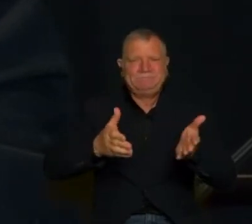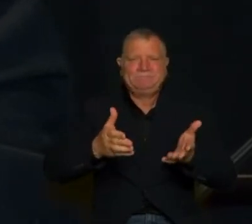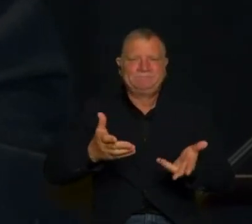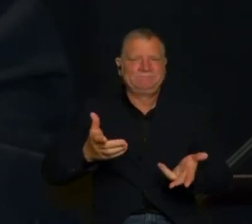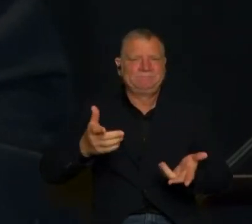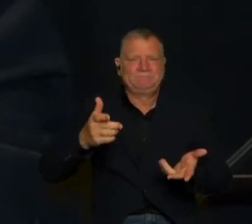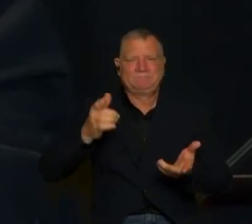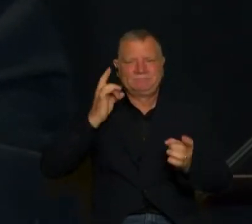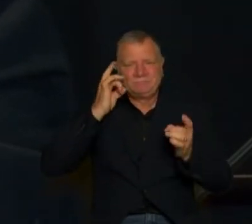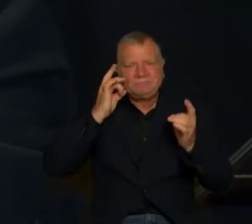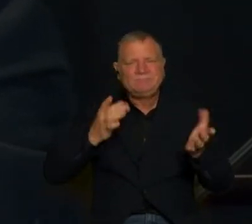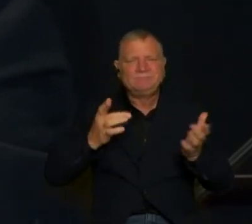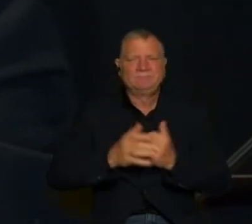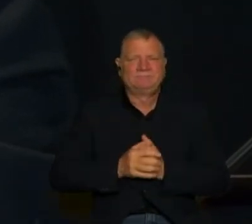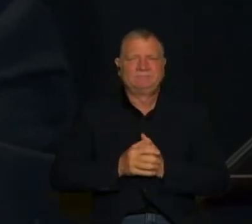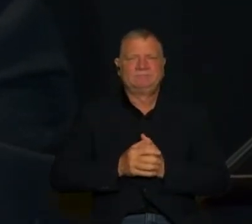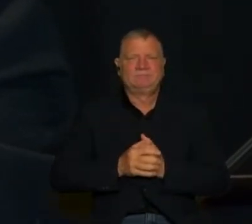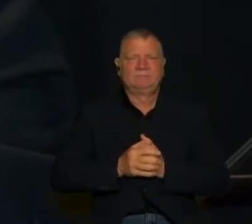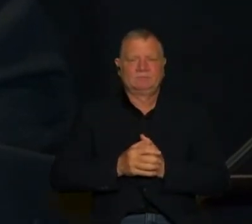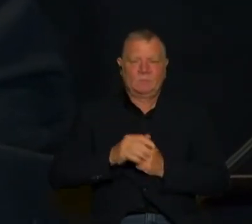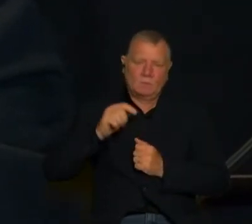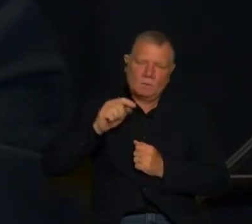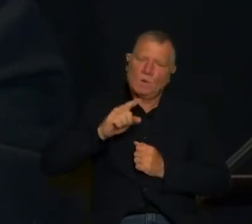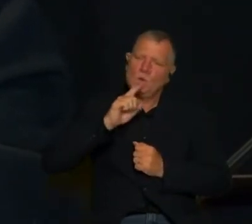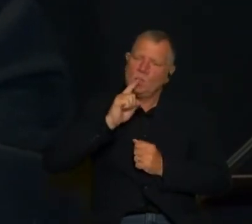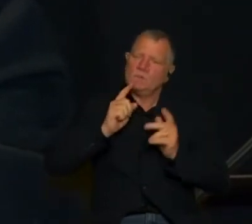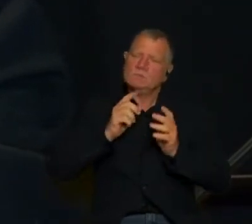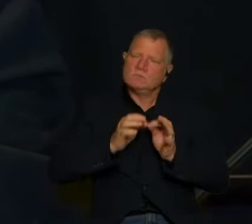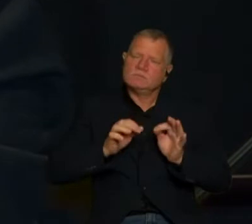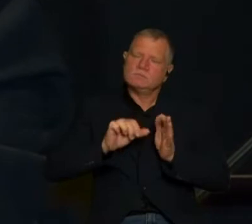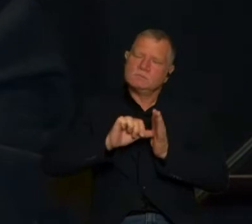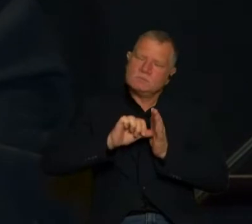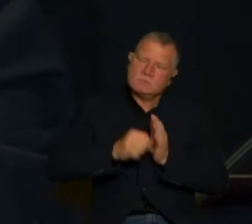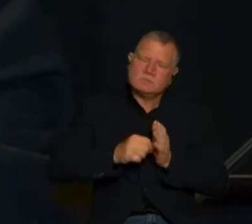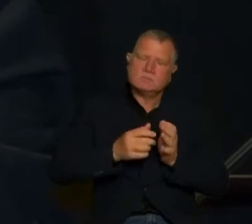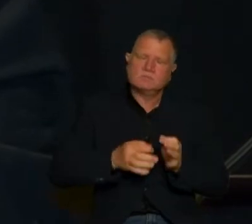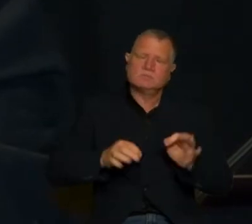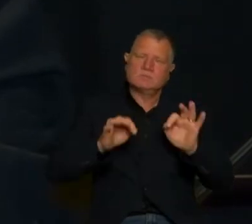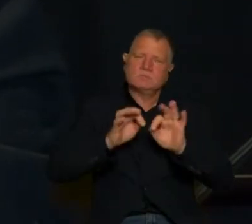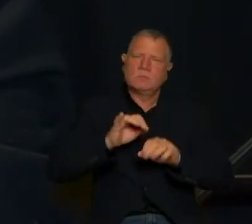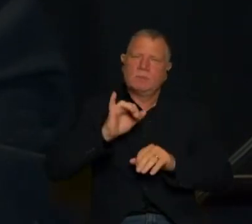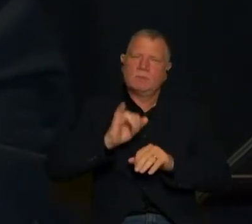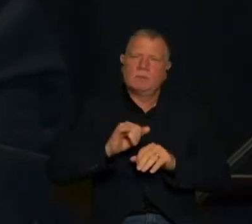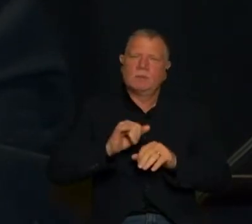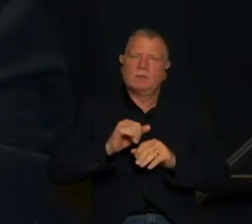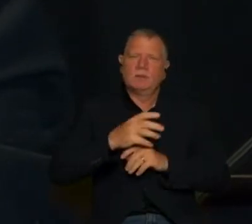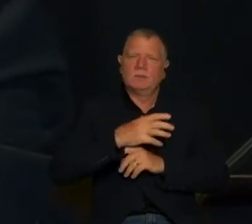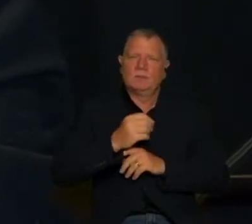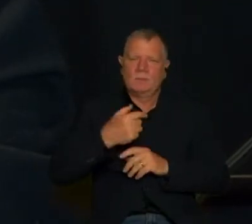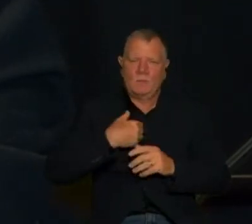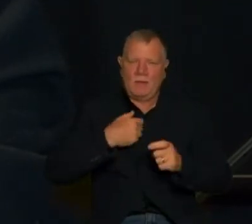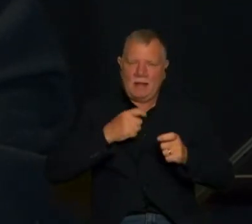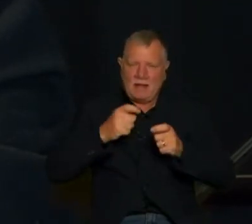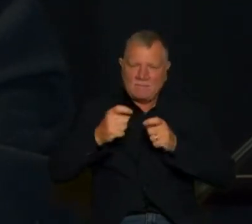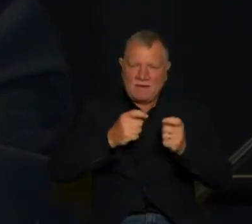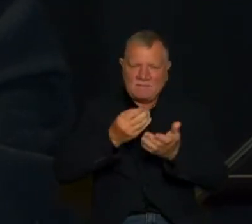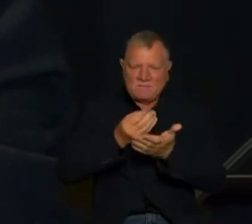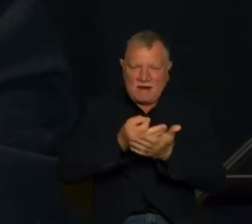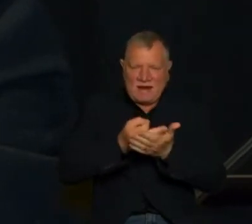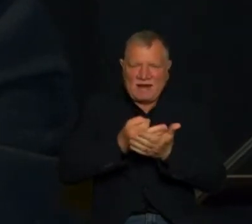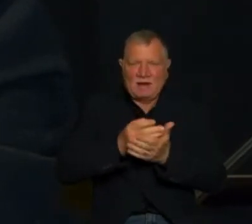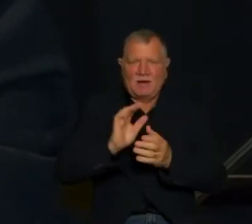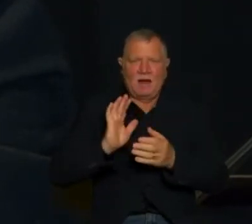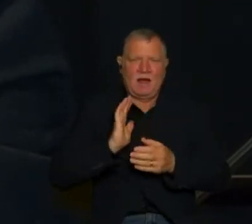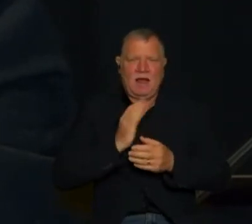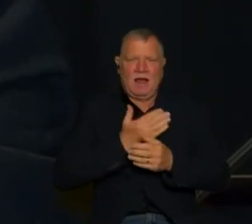estado deplorable. It is essential that we get control of the finances